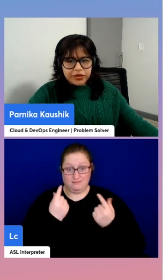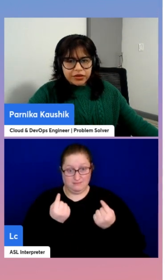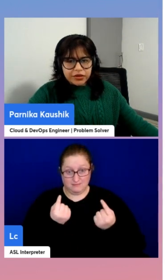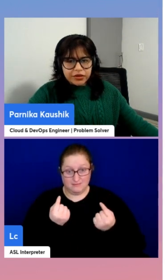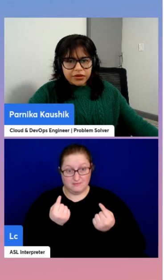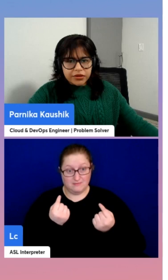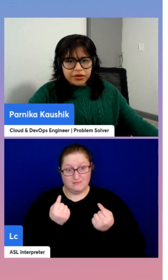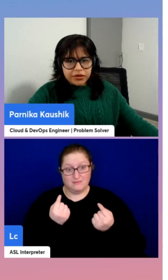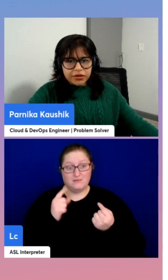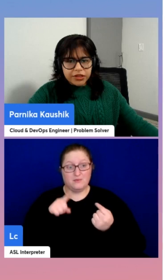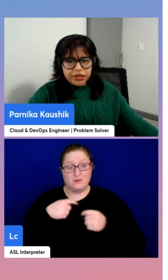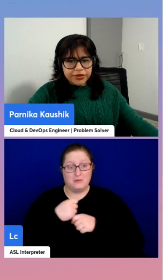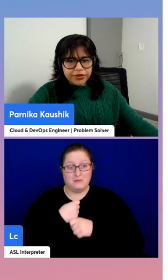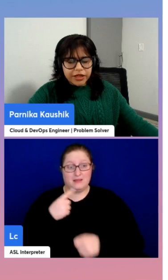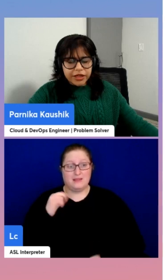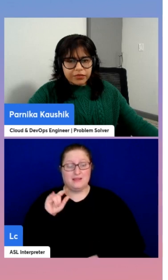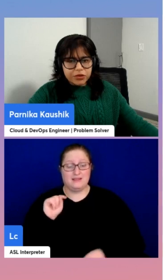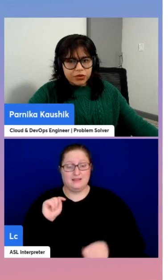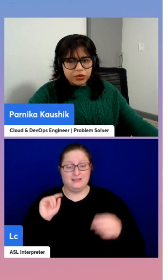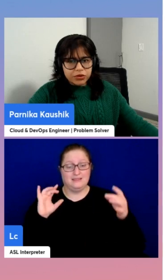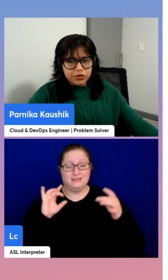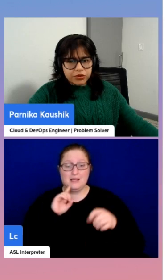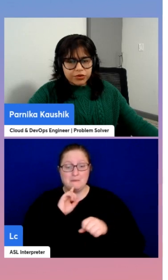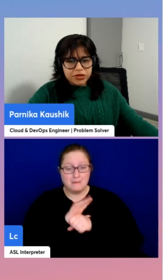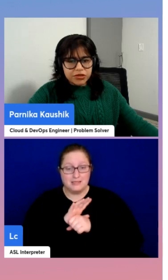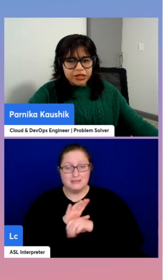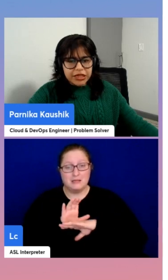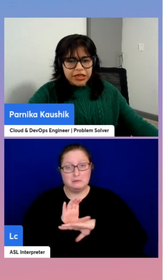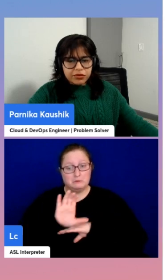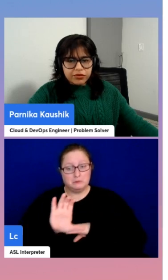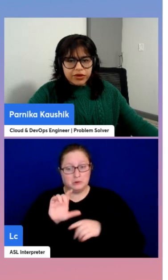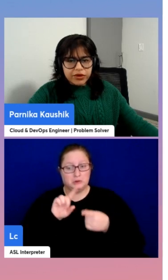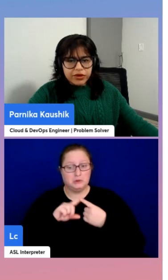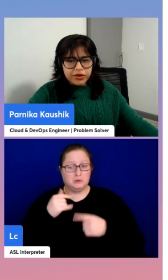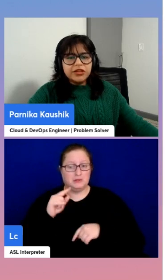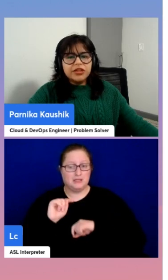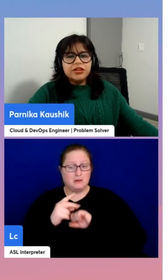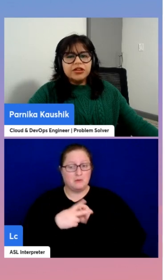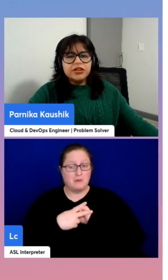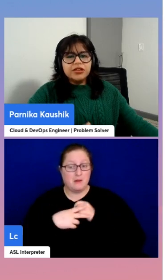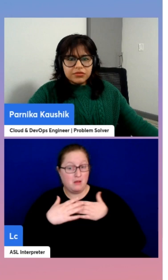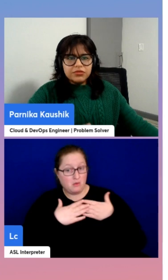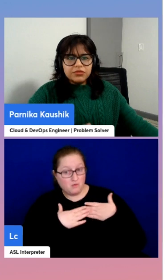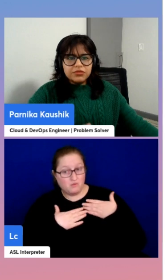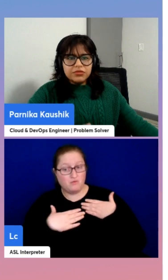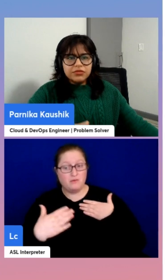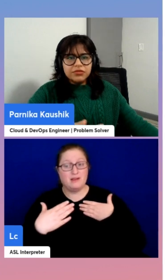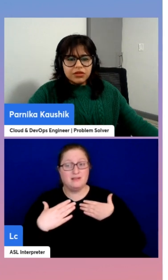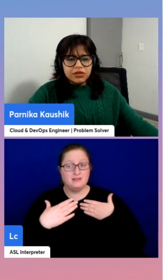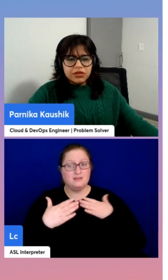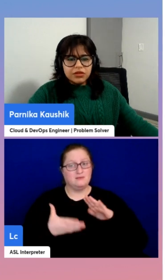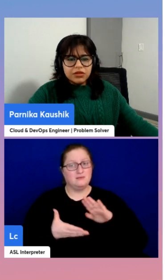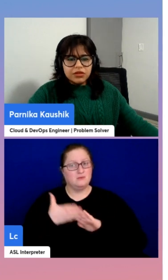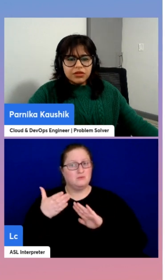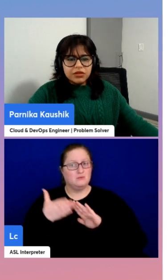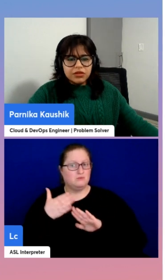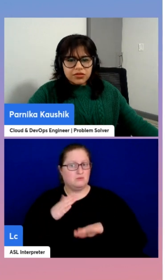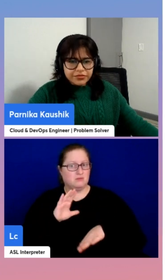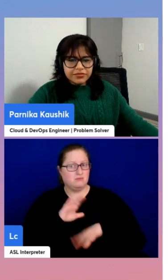a git commit and push the code to a Git repository. The rest of it runs on its